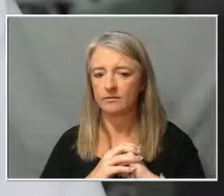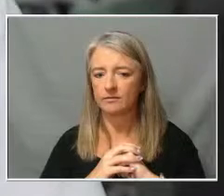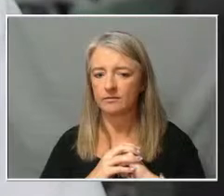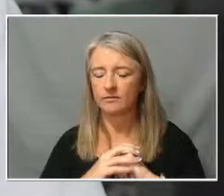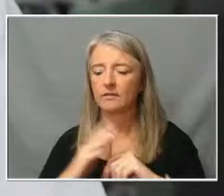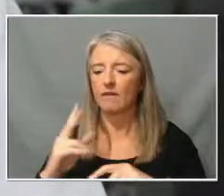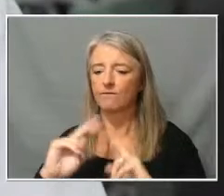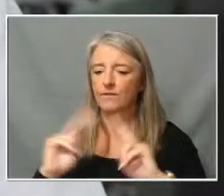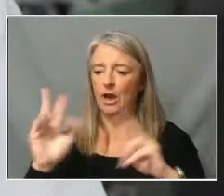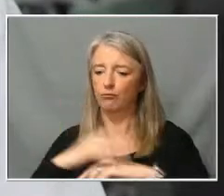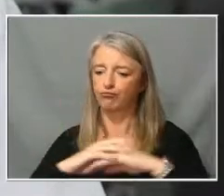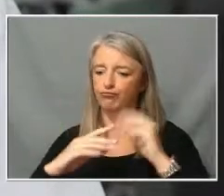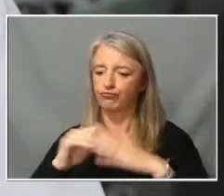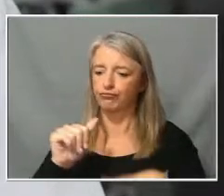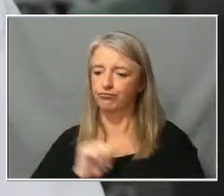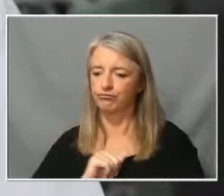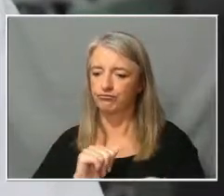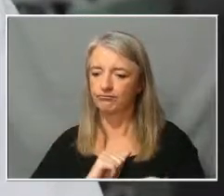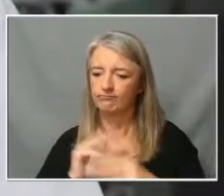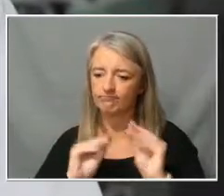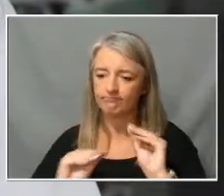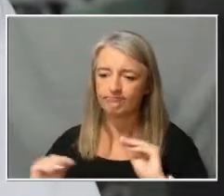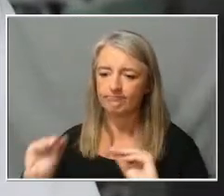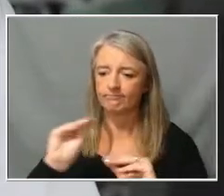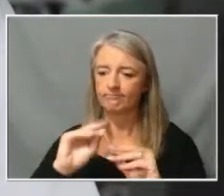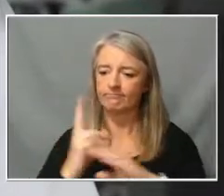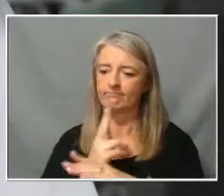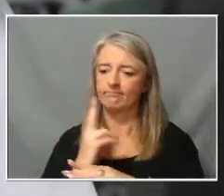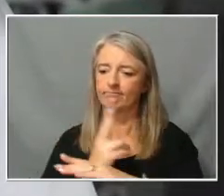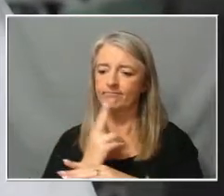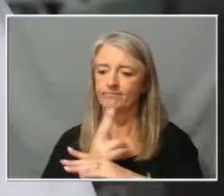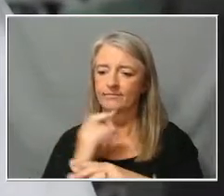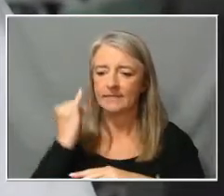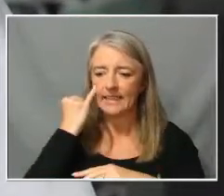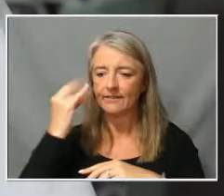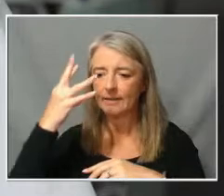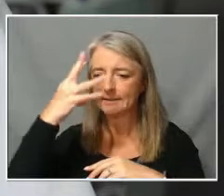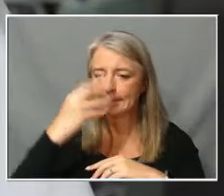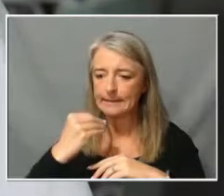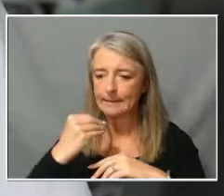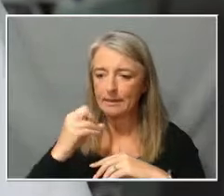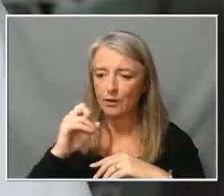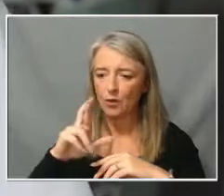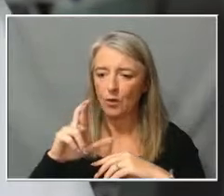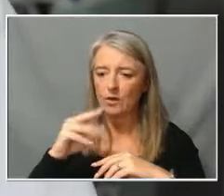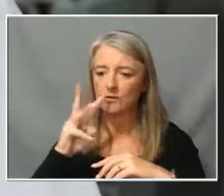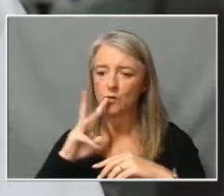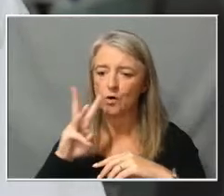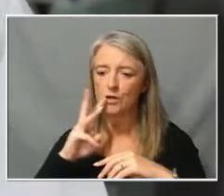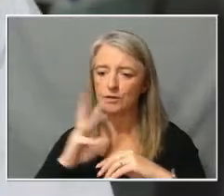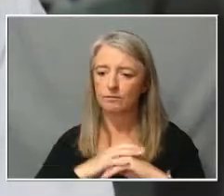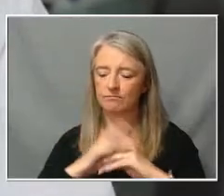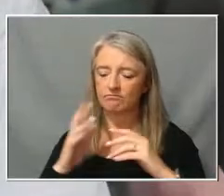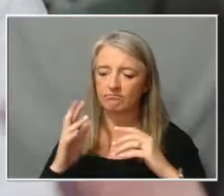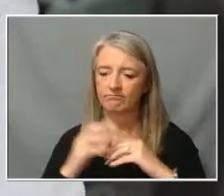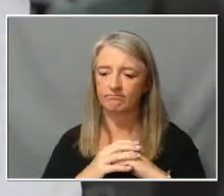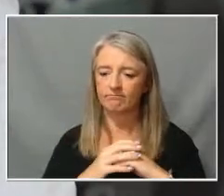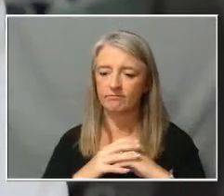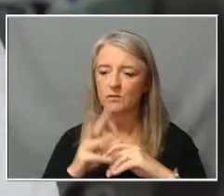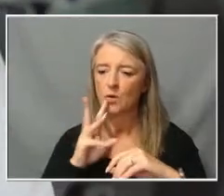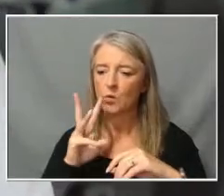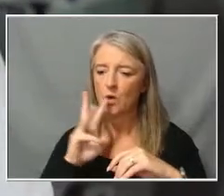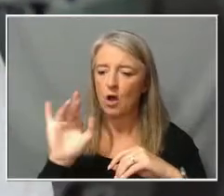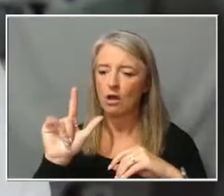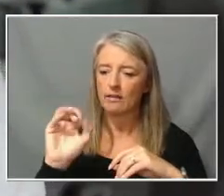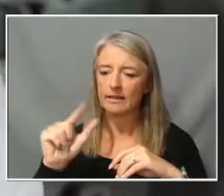in it. It's much easier to move around when it's on, so it's off if I'm sleeping or in water. Yeah, but they make water legs and shower legs